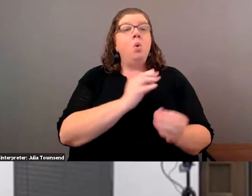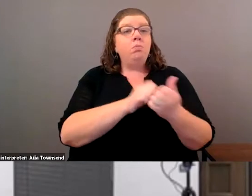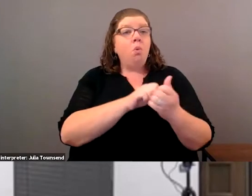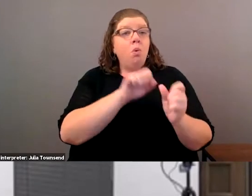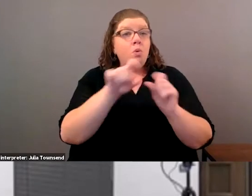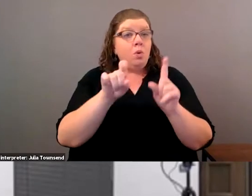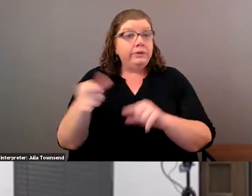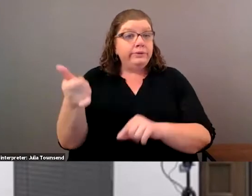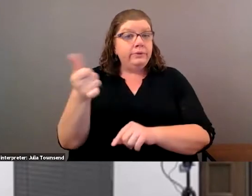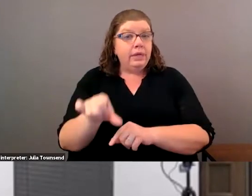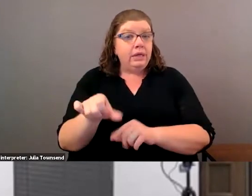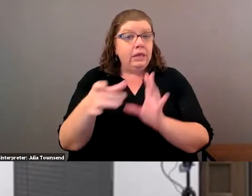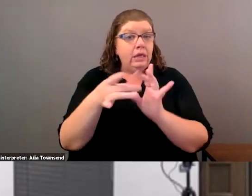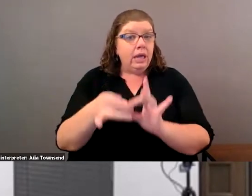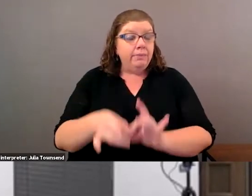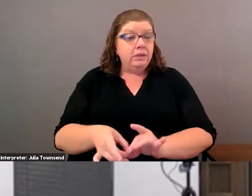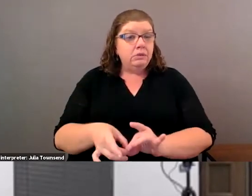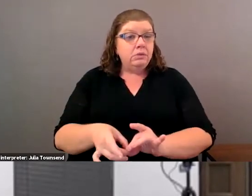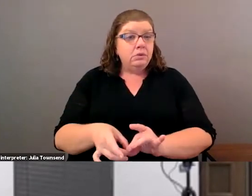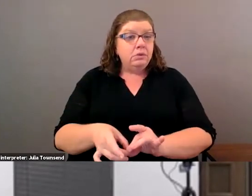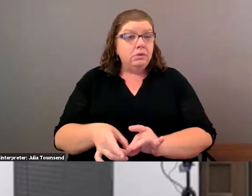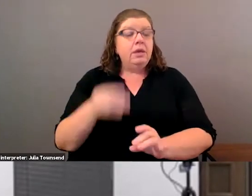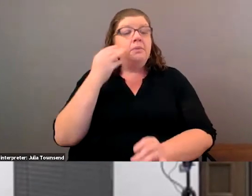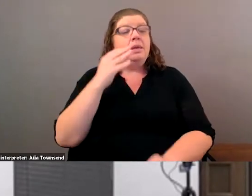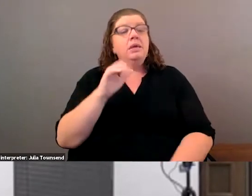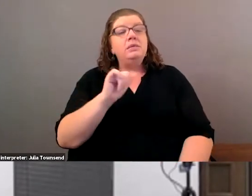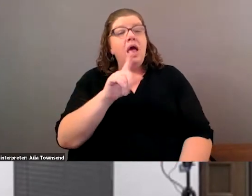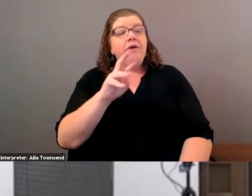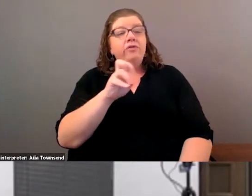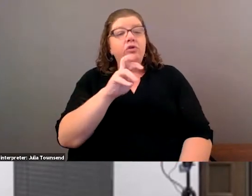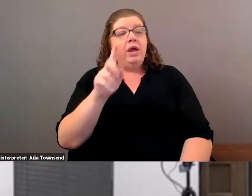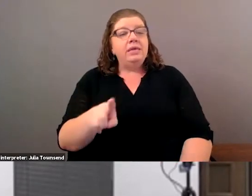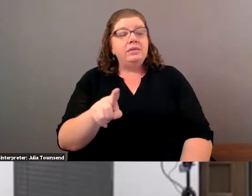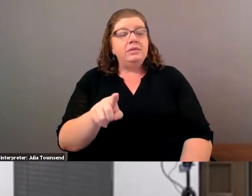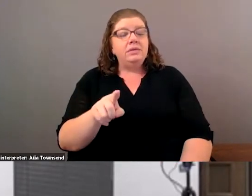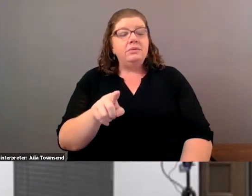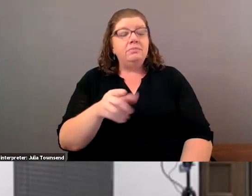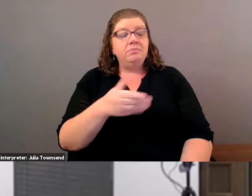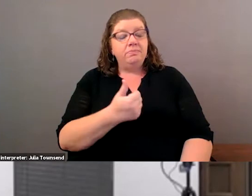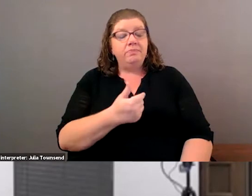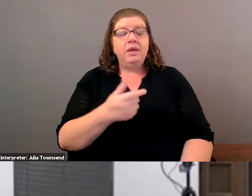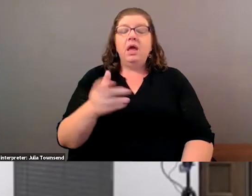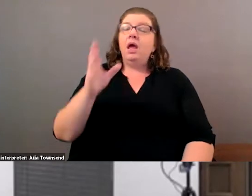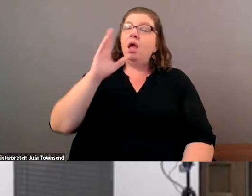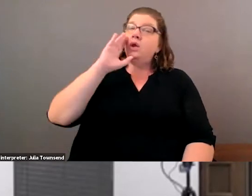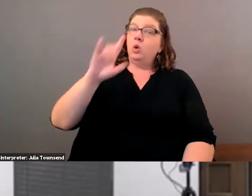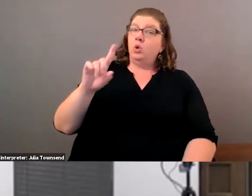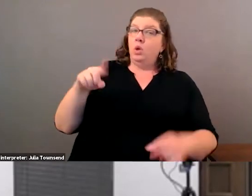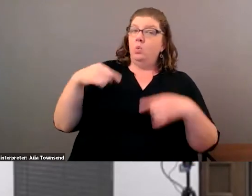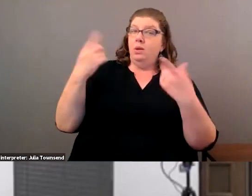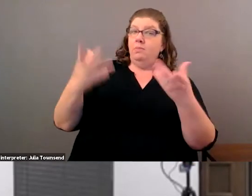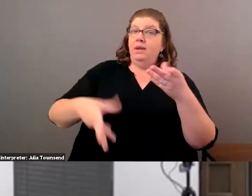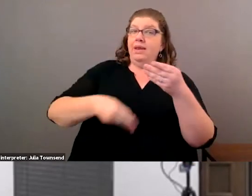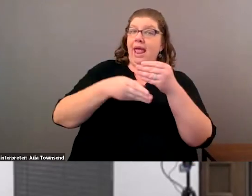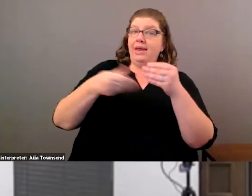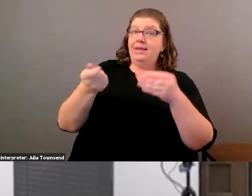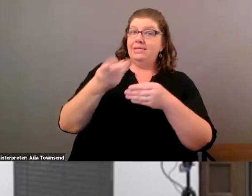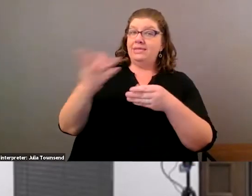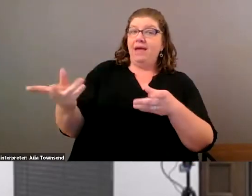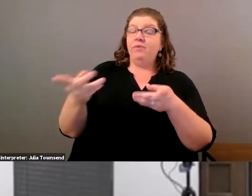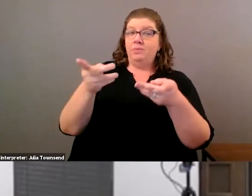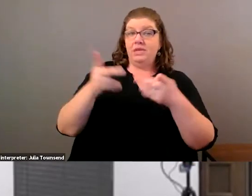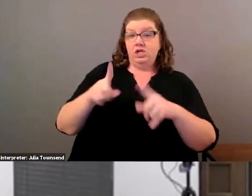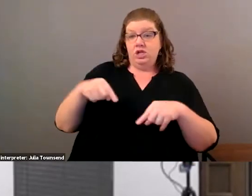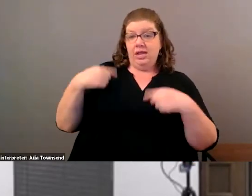mention? Ms. Alvarez, please. I know that we've been adding several positions in the past